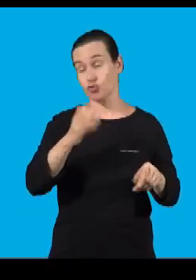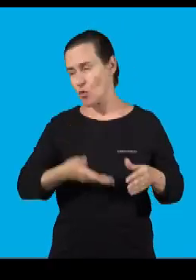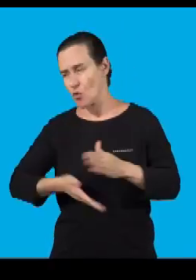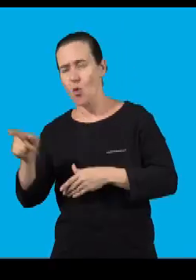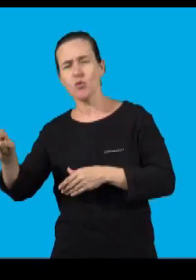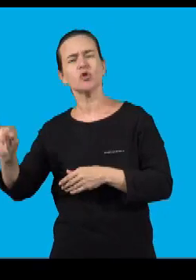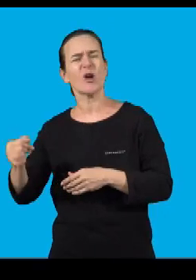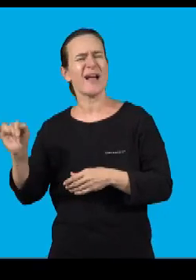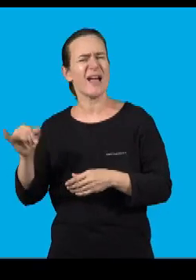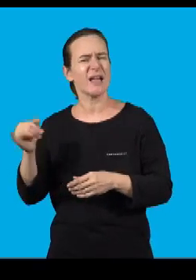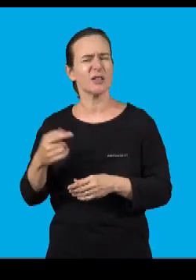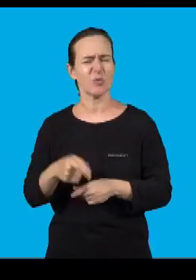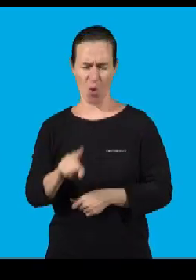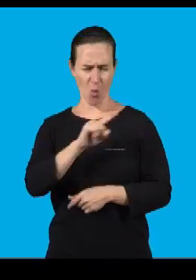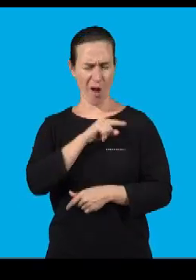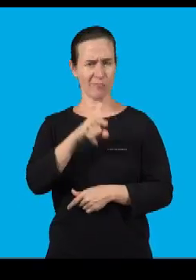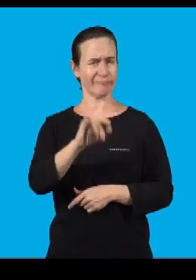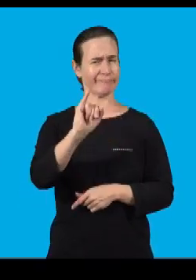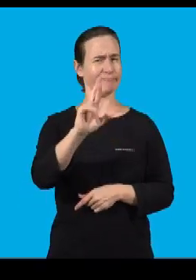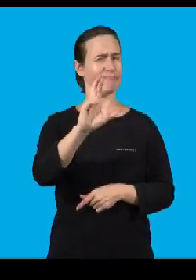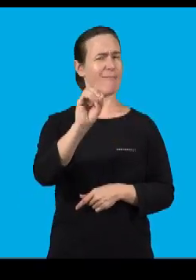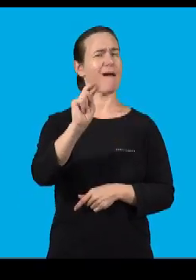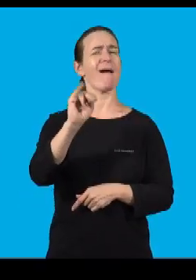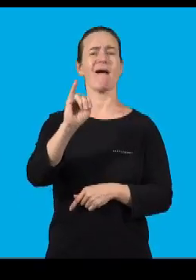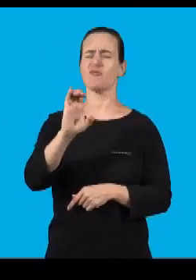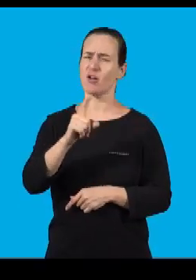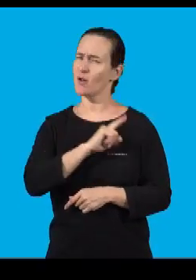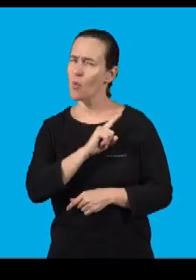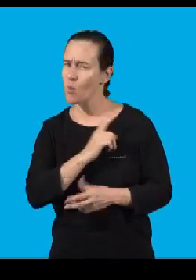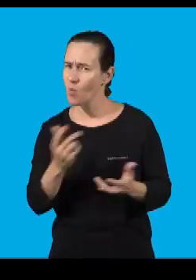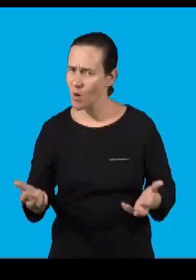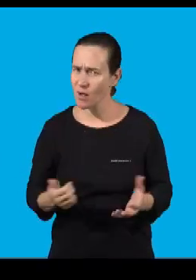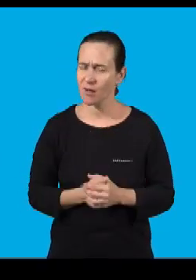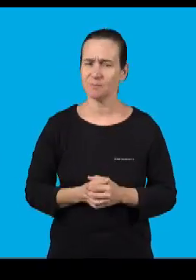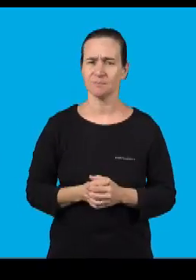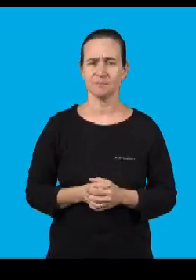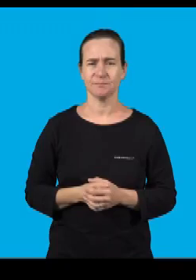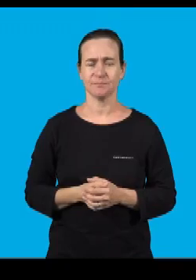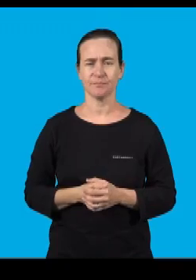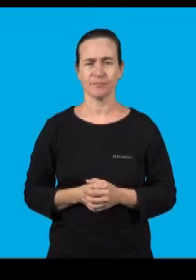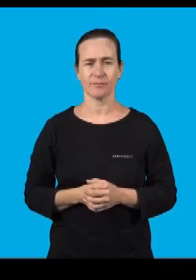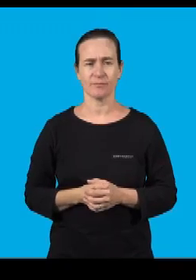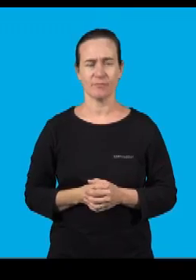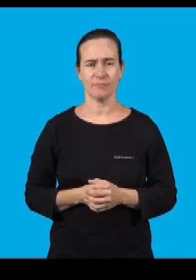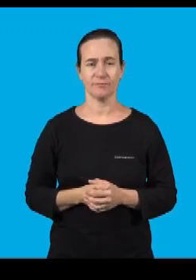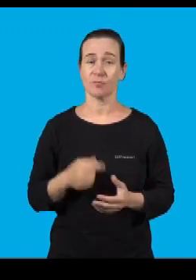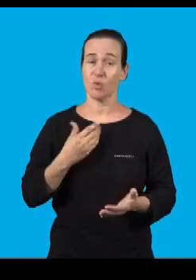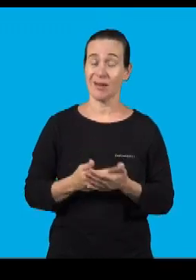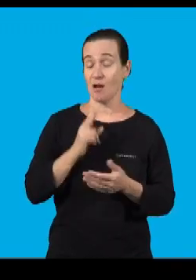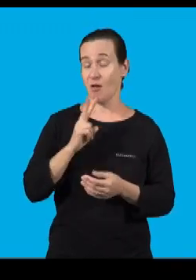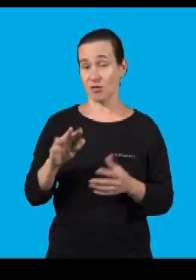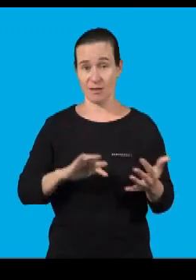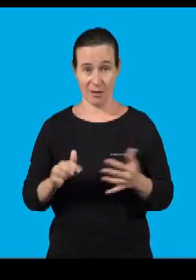she go? And what was ironic about what she actually found when she got there? So let's see what